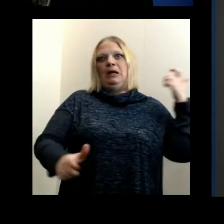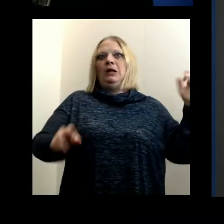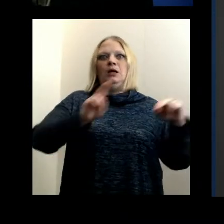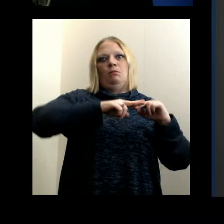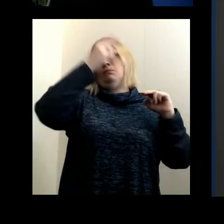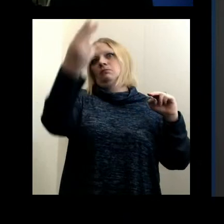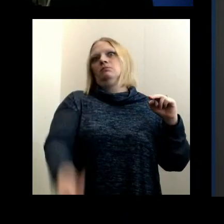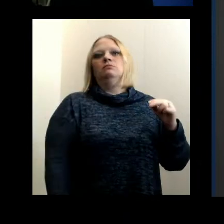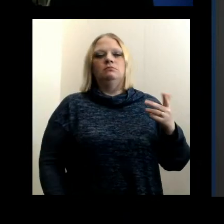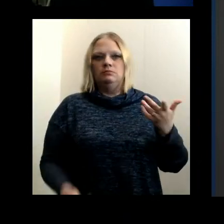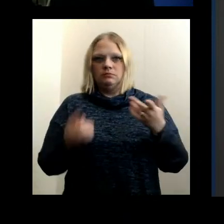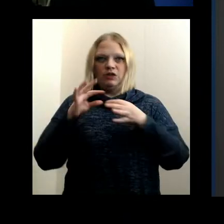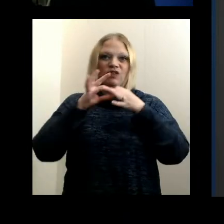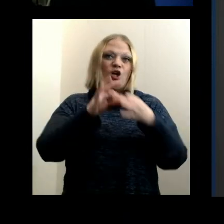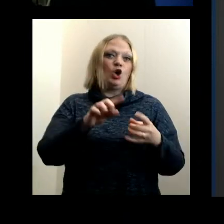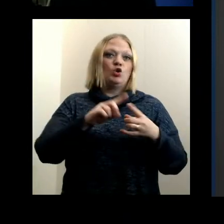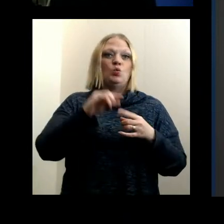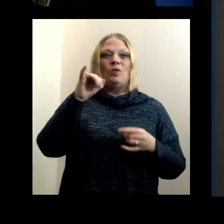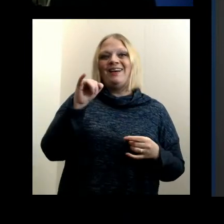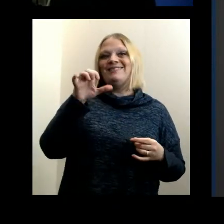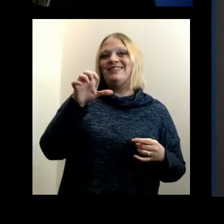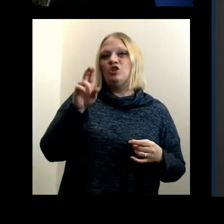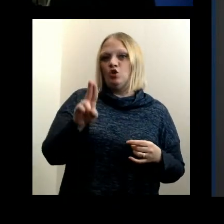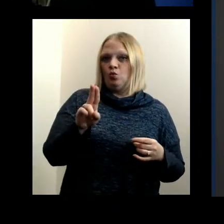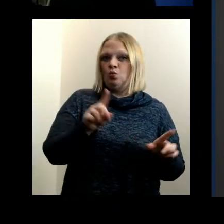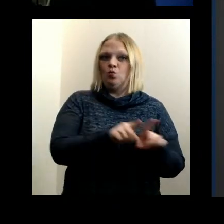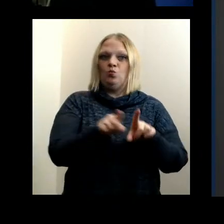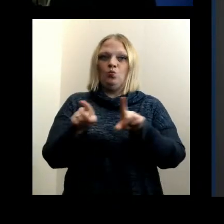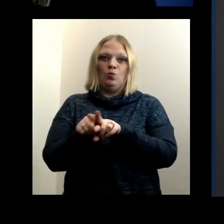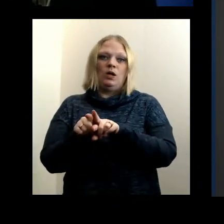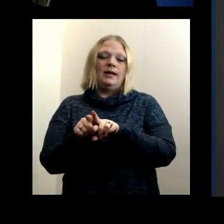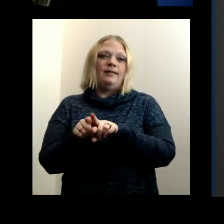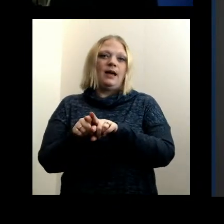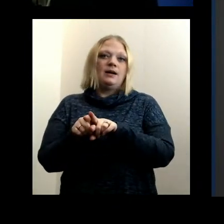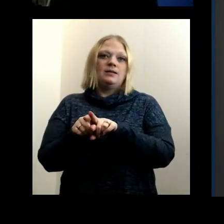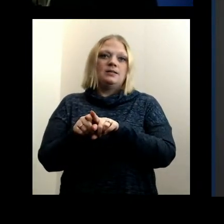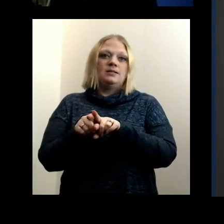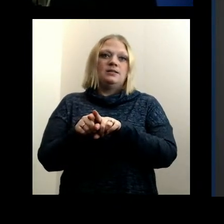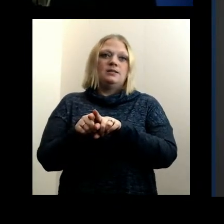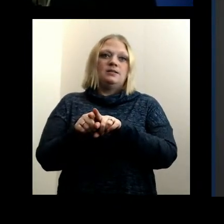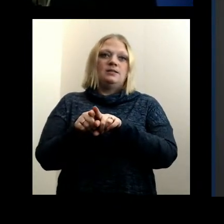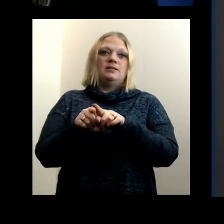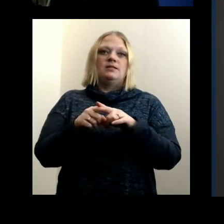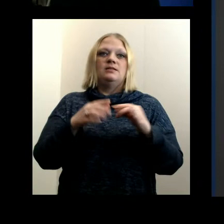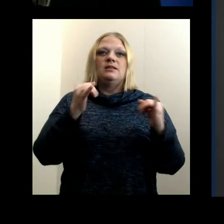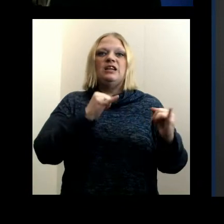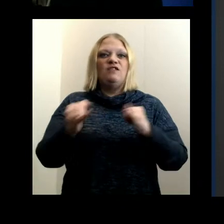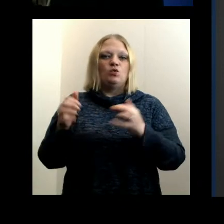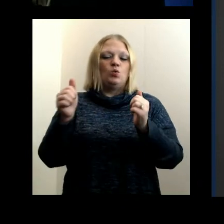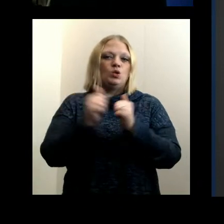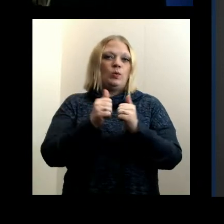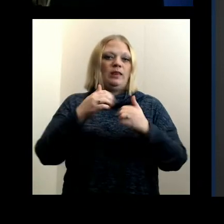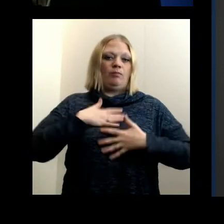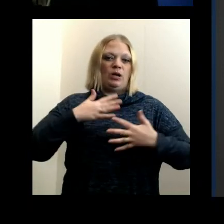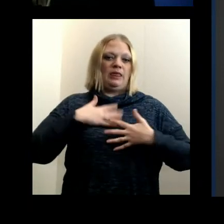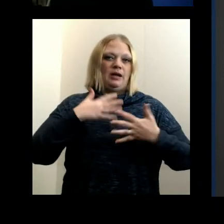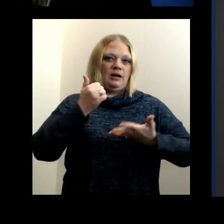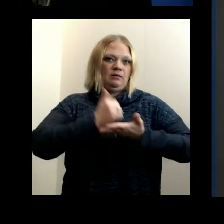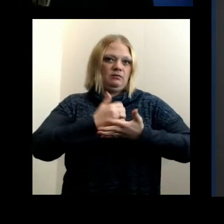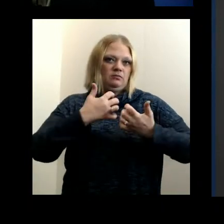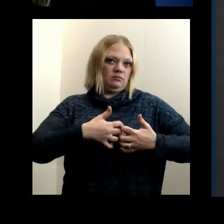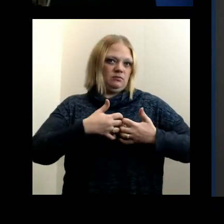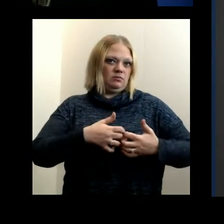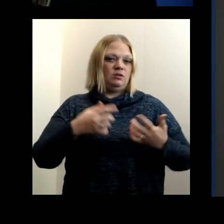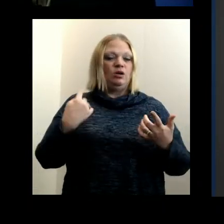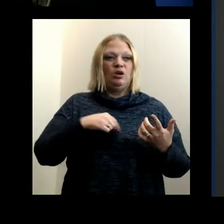with regards to ICUs as well as cases of individuals on an airway assist, and unfortunately we've had some of